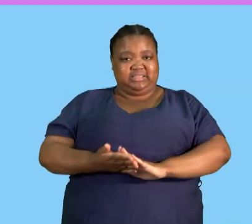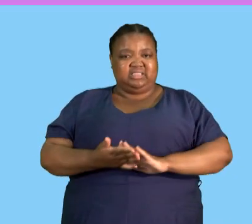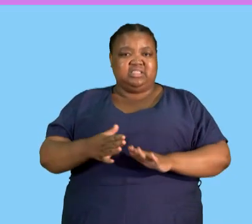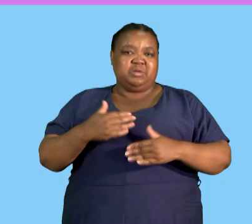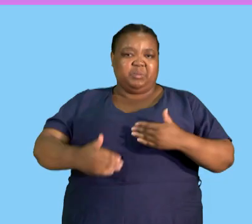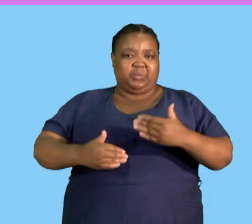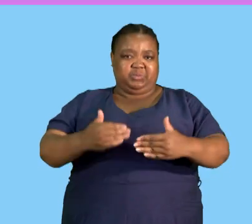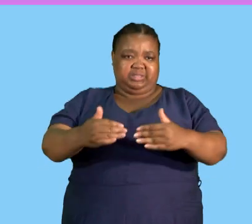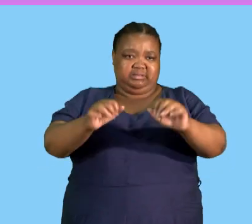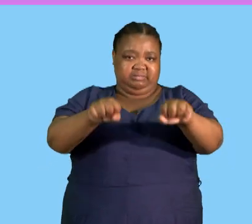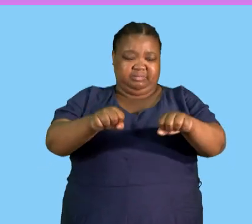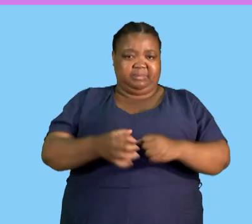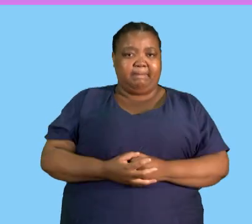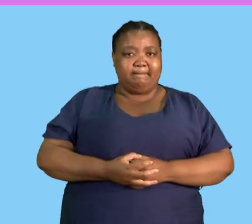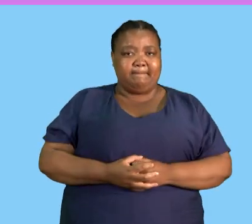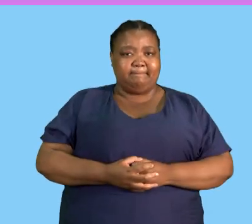process, right?